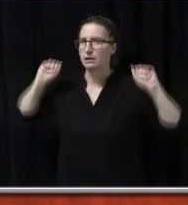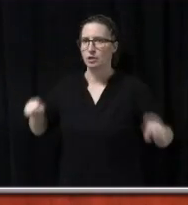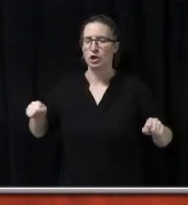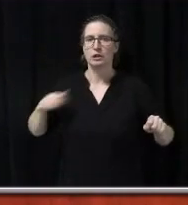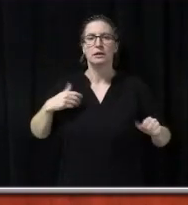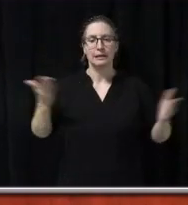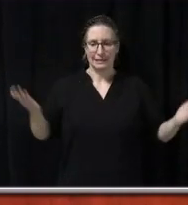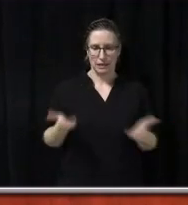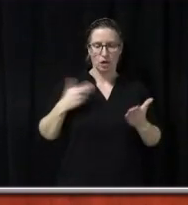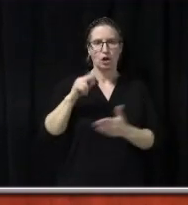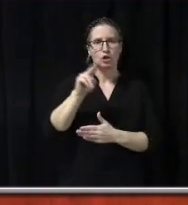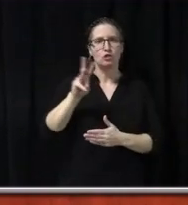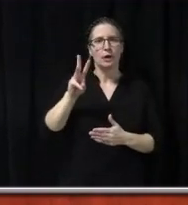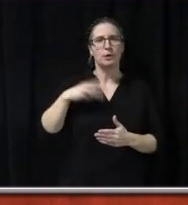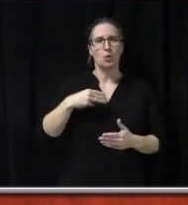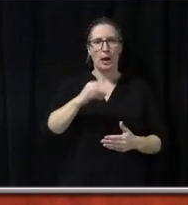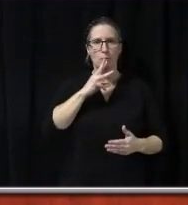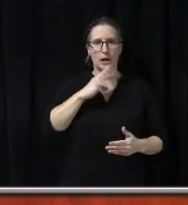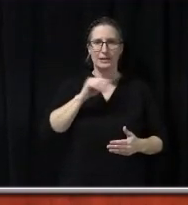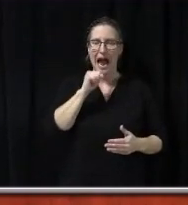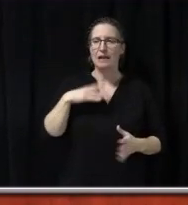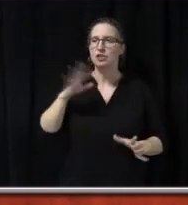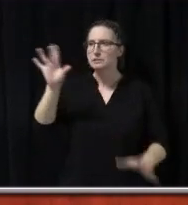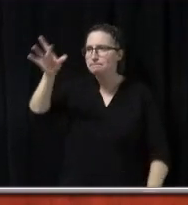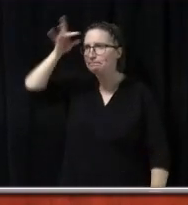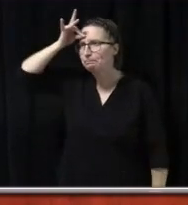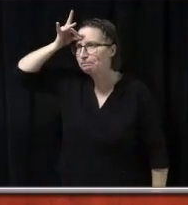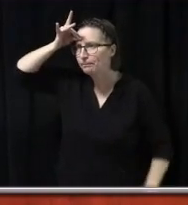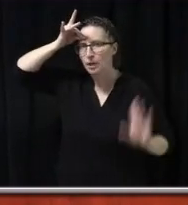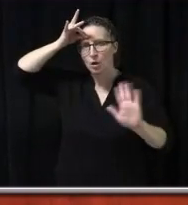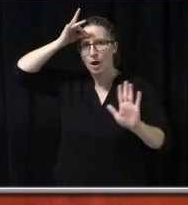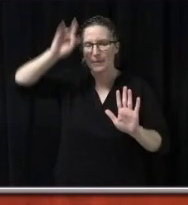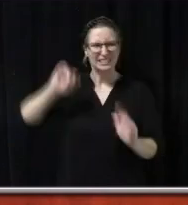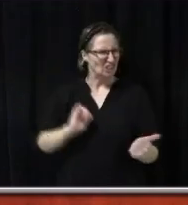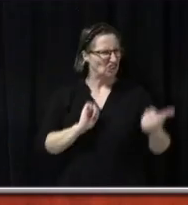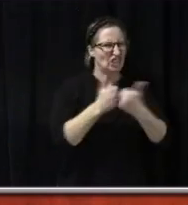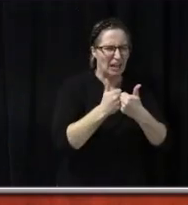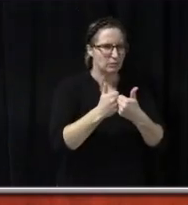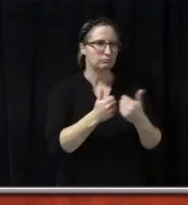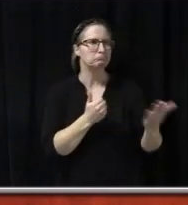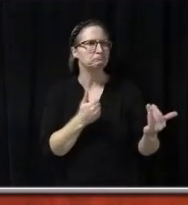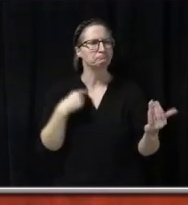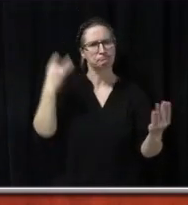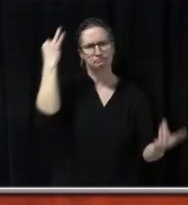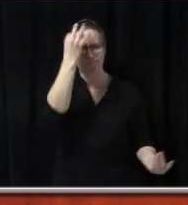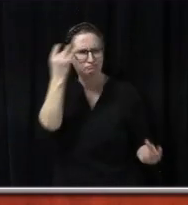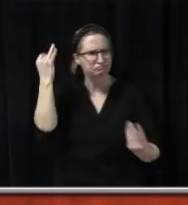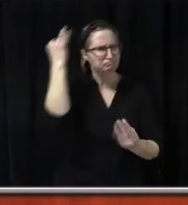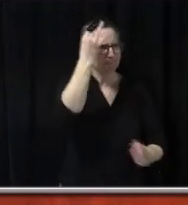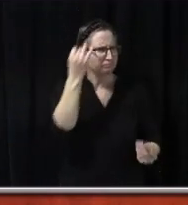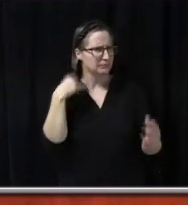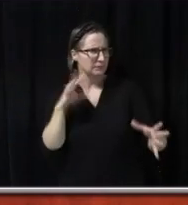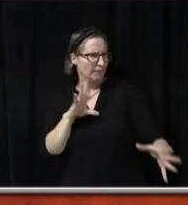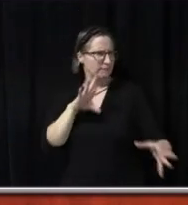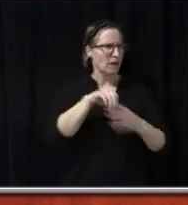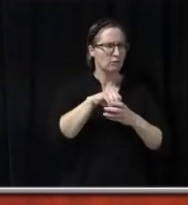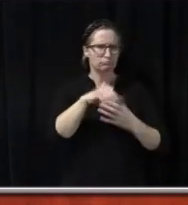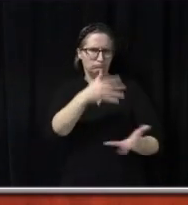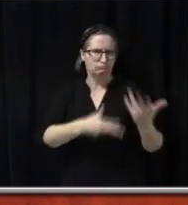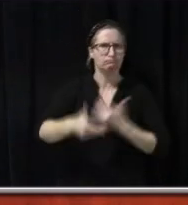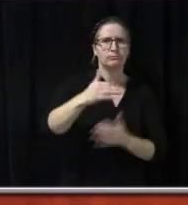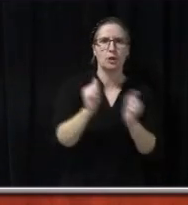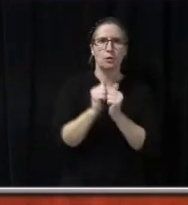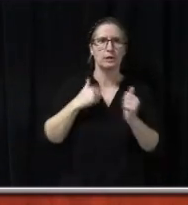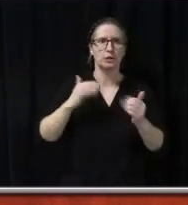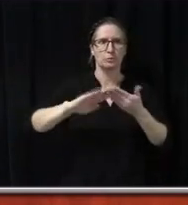we learn not just to absorb information, but to challenge the status quo, to think critically, and to engage thoughtfully with our